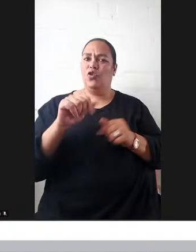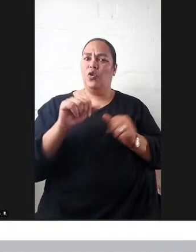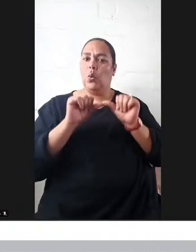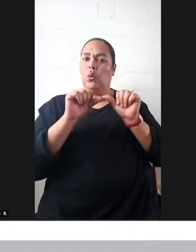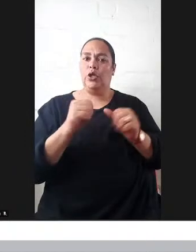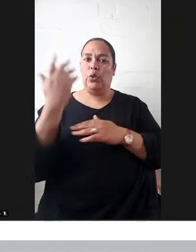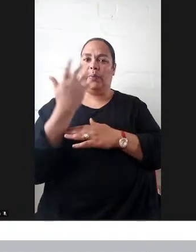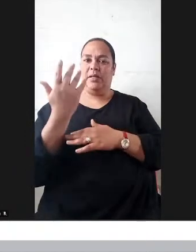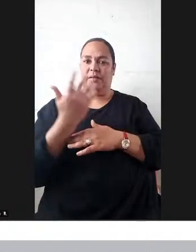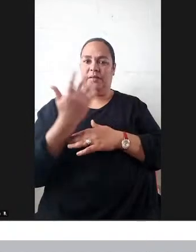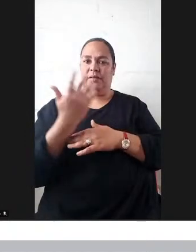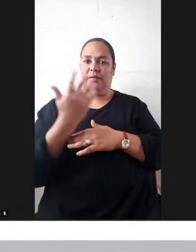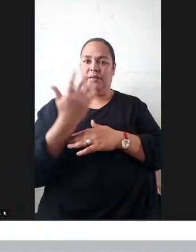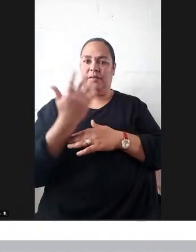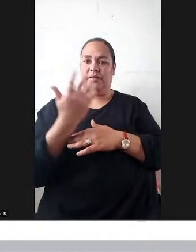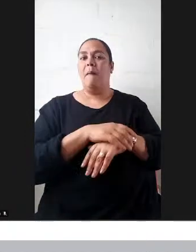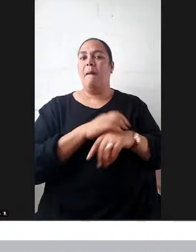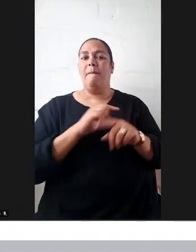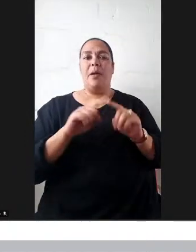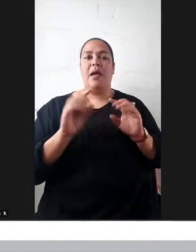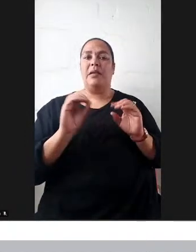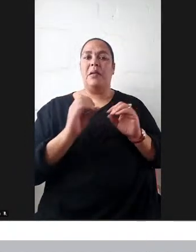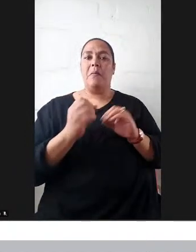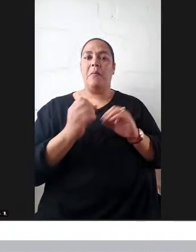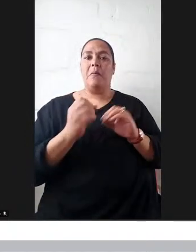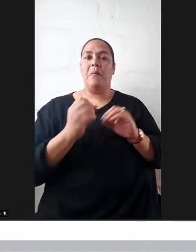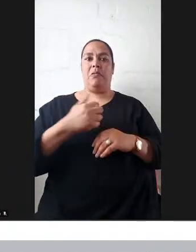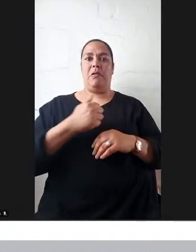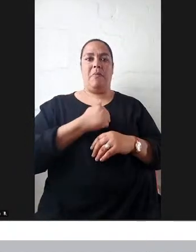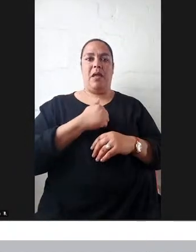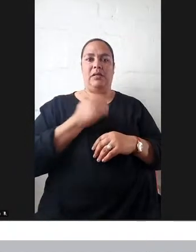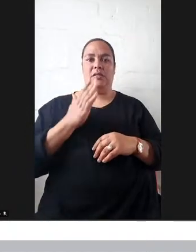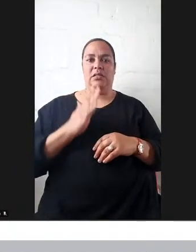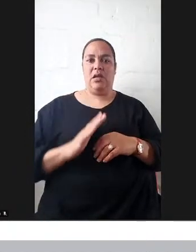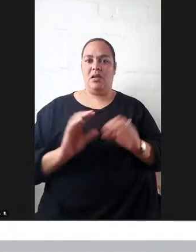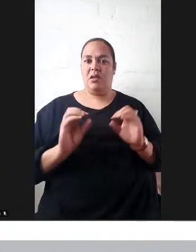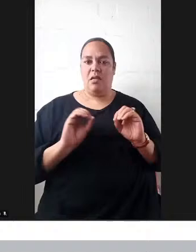presentation, yet nothing appeared on my screen.